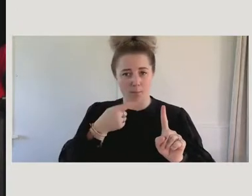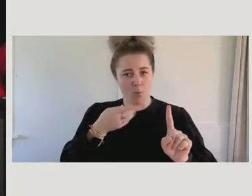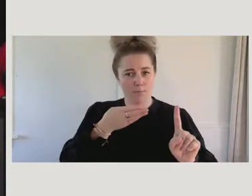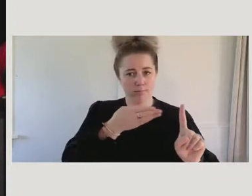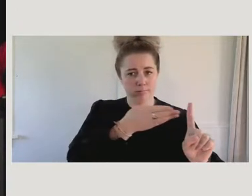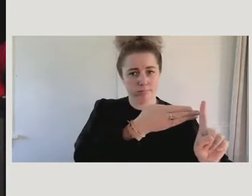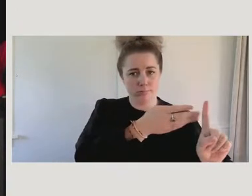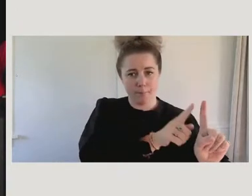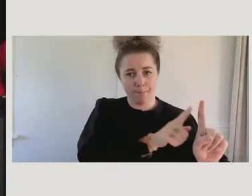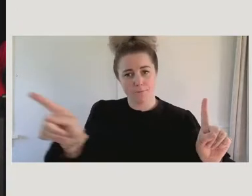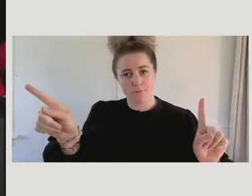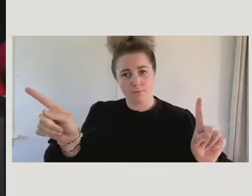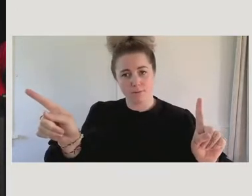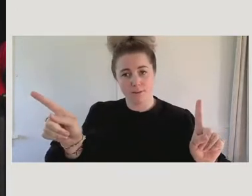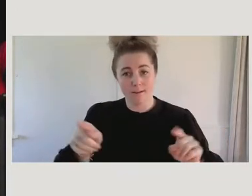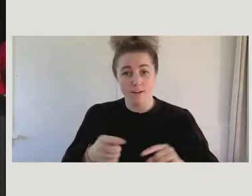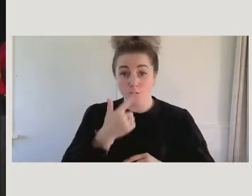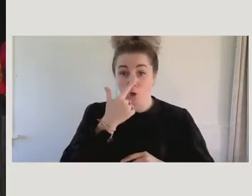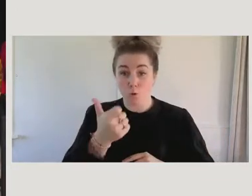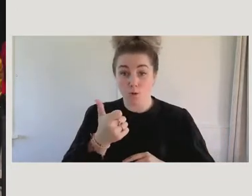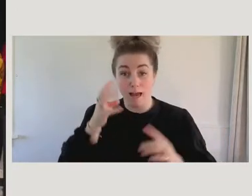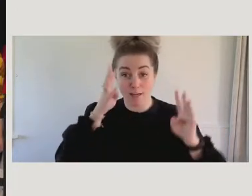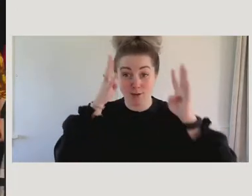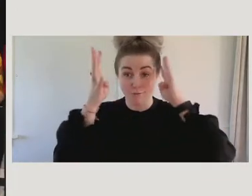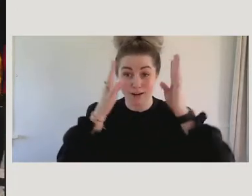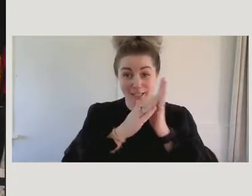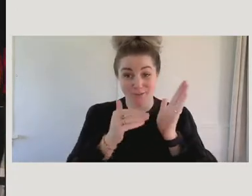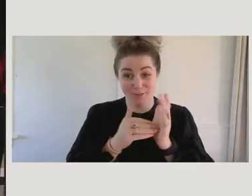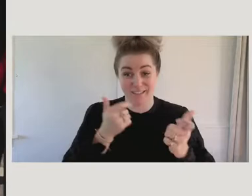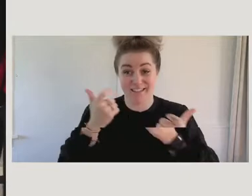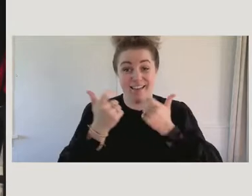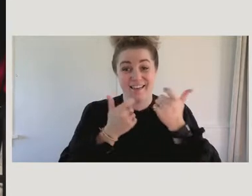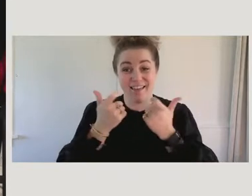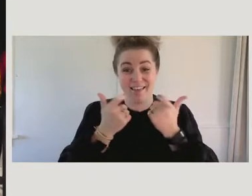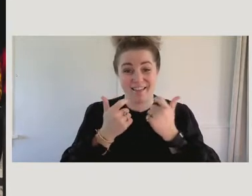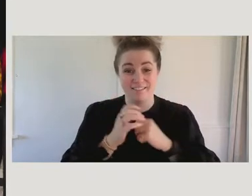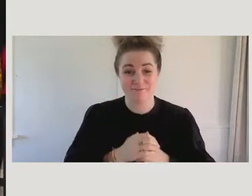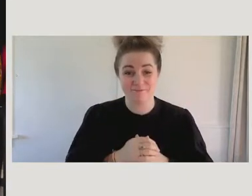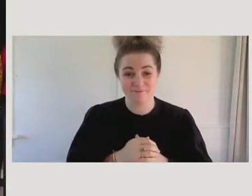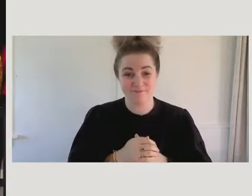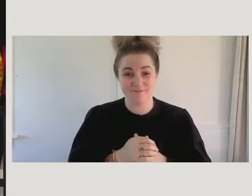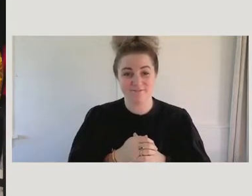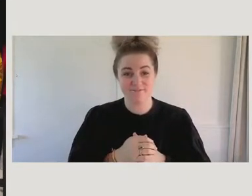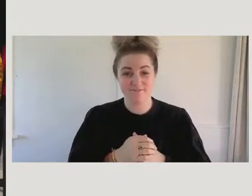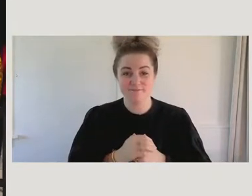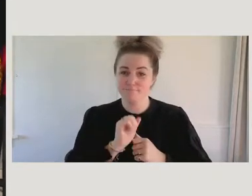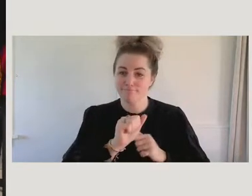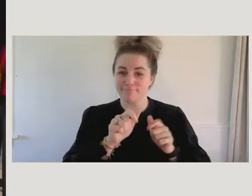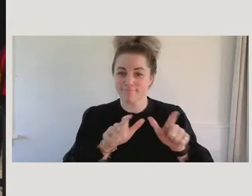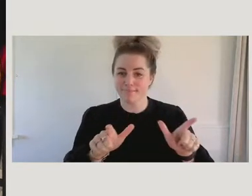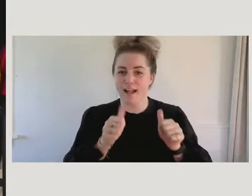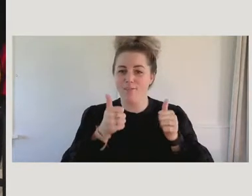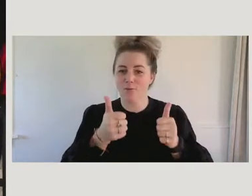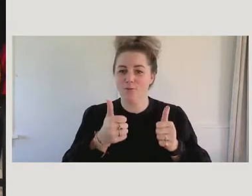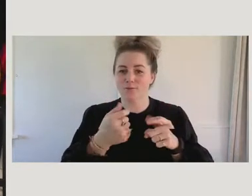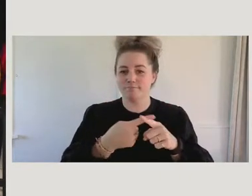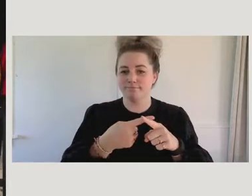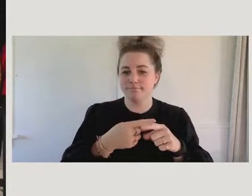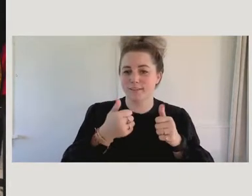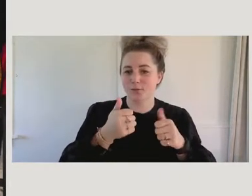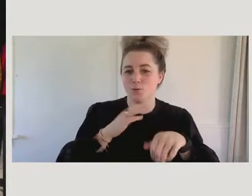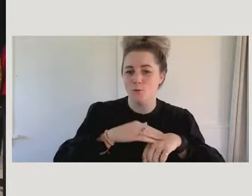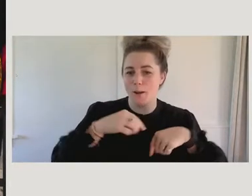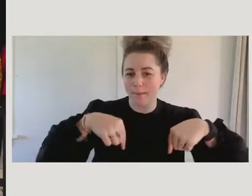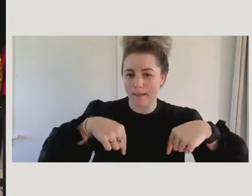so um Good Luck creative New Zealand perfectly lover Manuel have a really good good time here